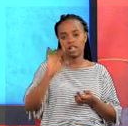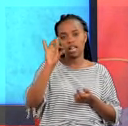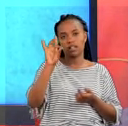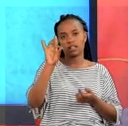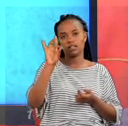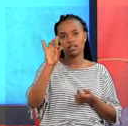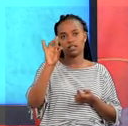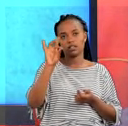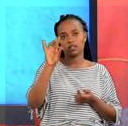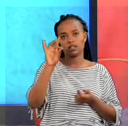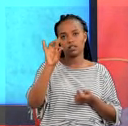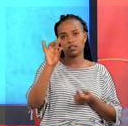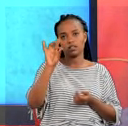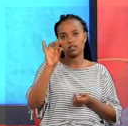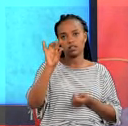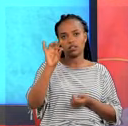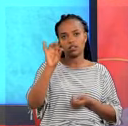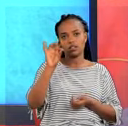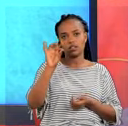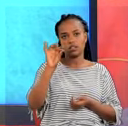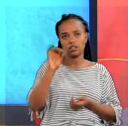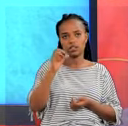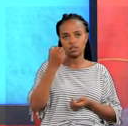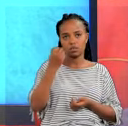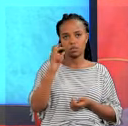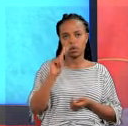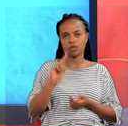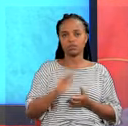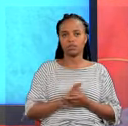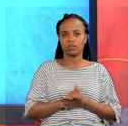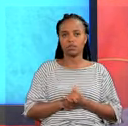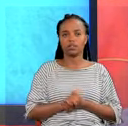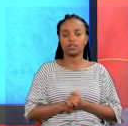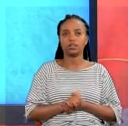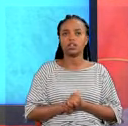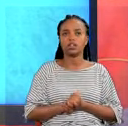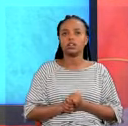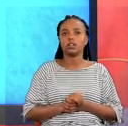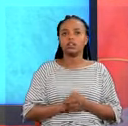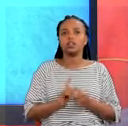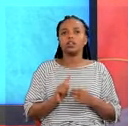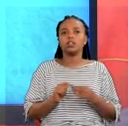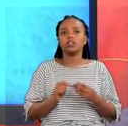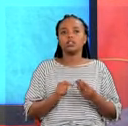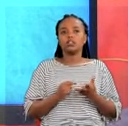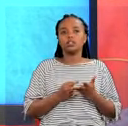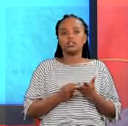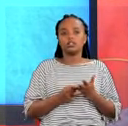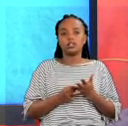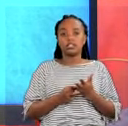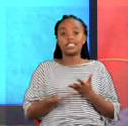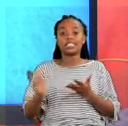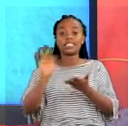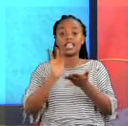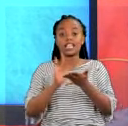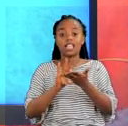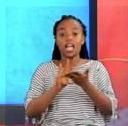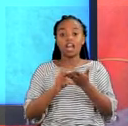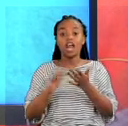eight. Let me write a scale like this. So the center is